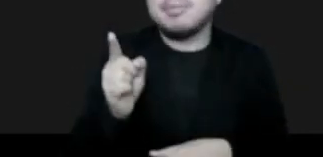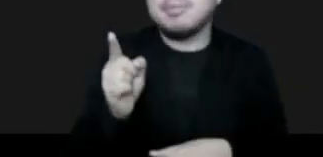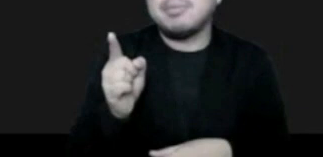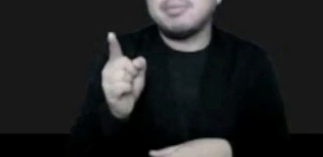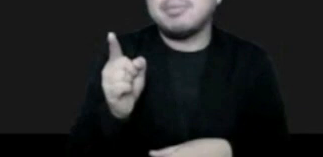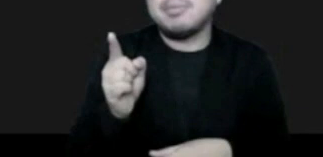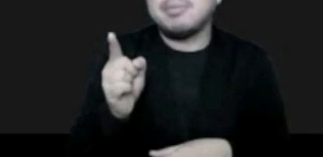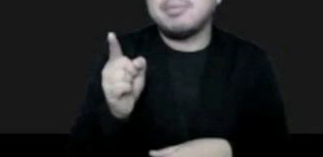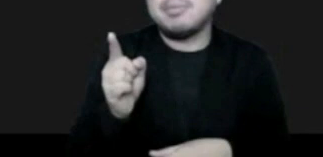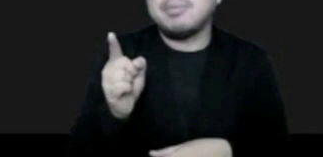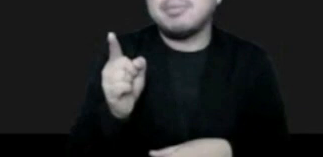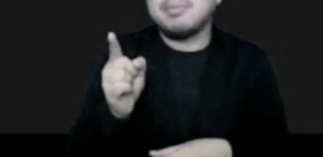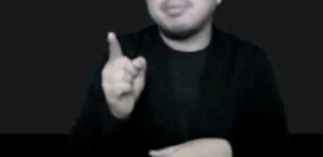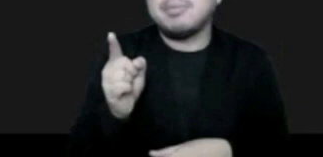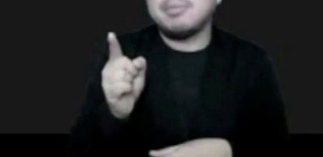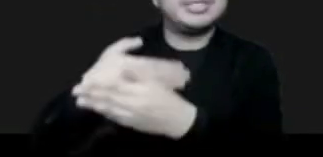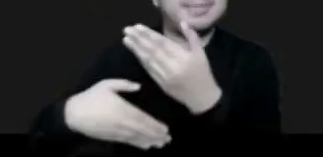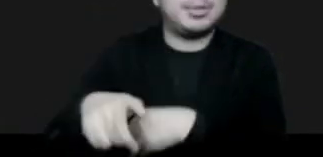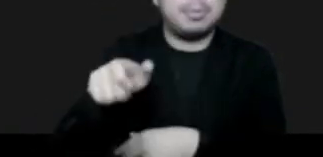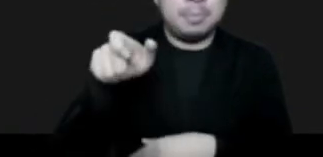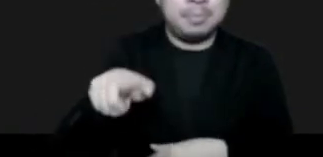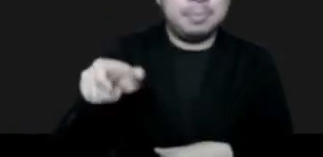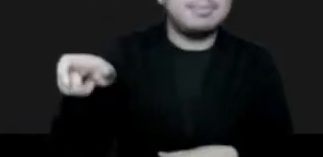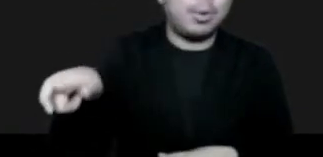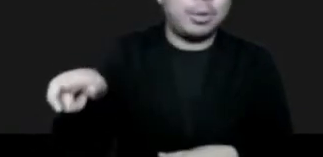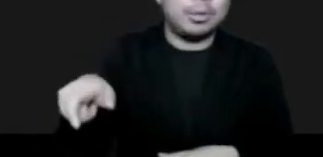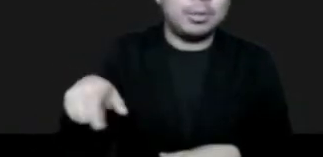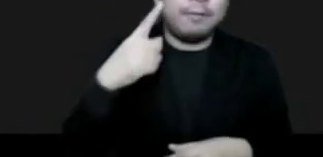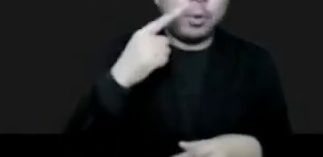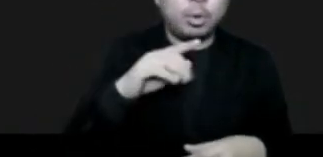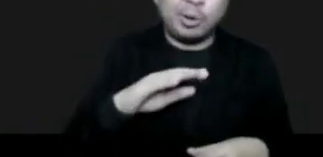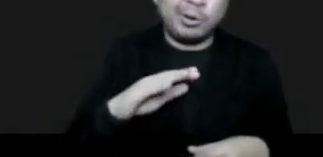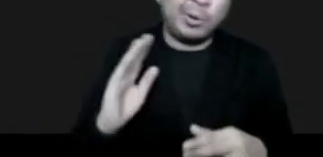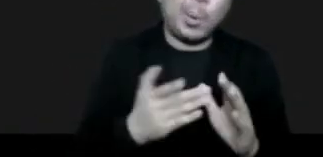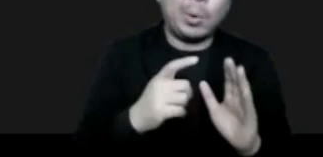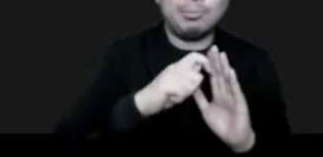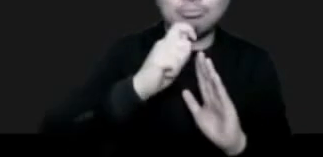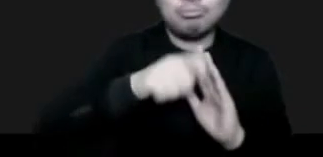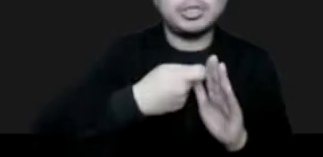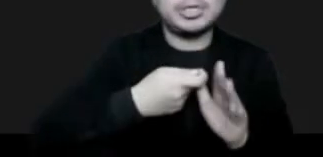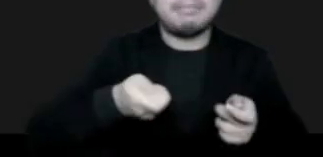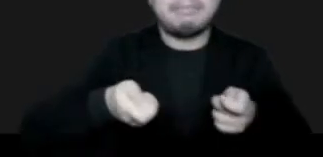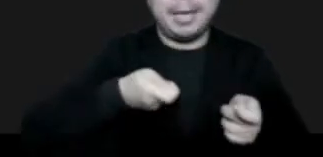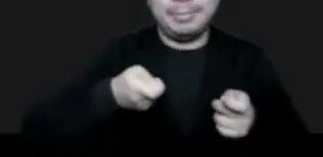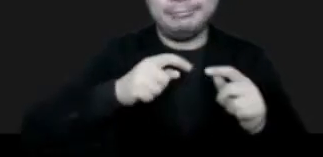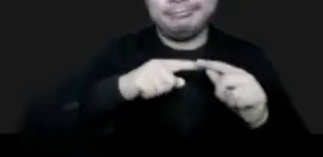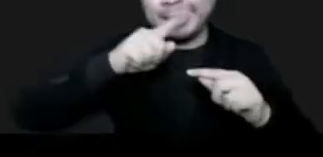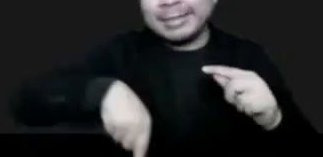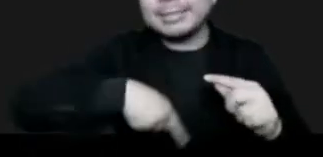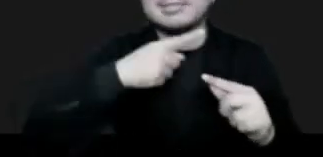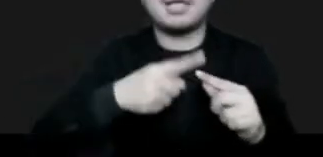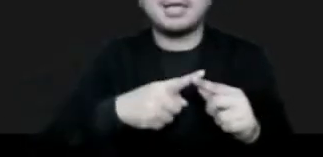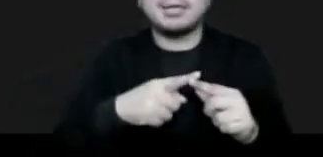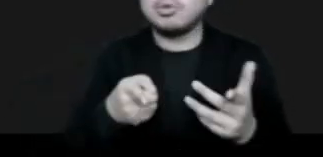with disabilities in the entire project management cycle, starting from our consultative processes